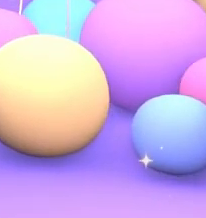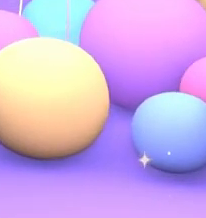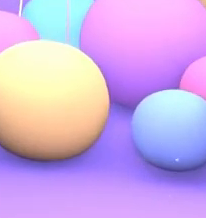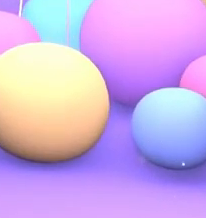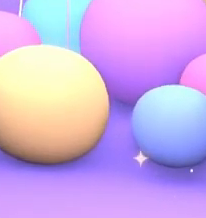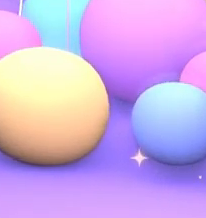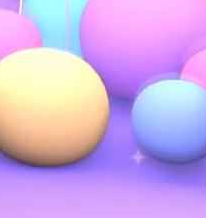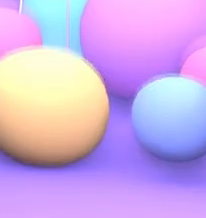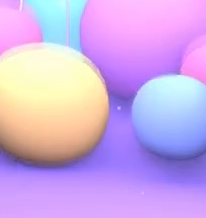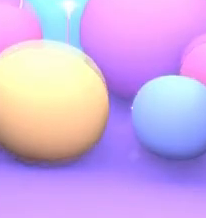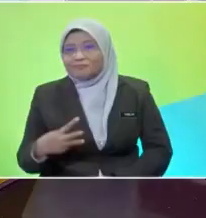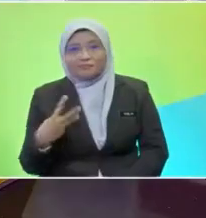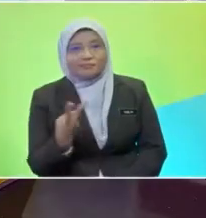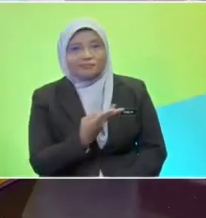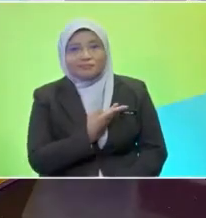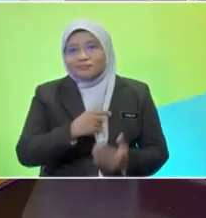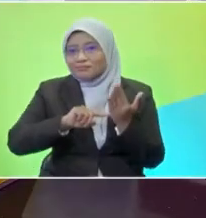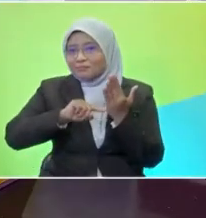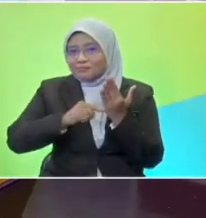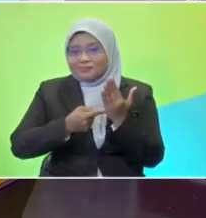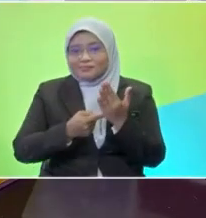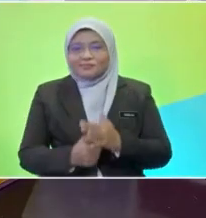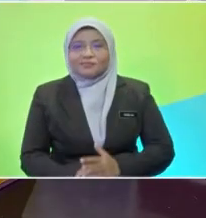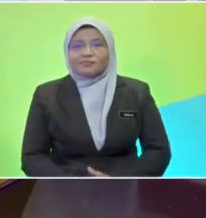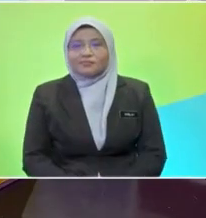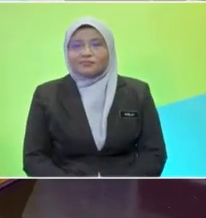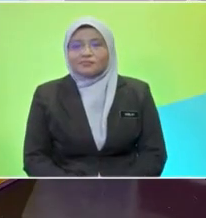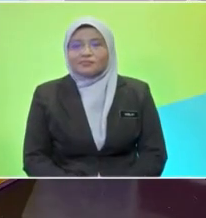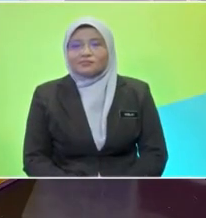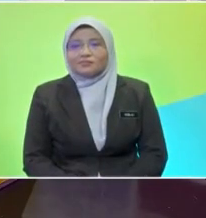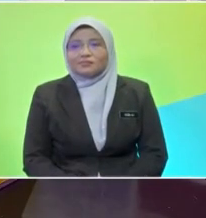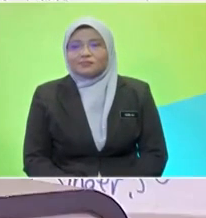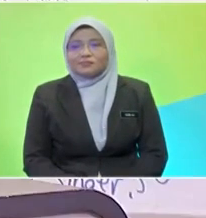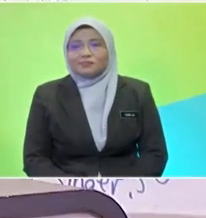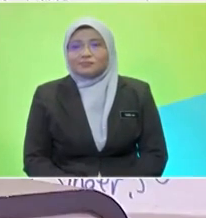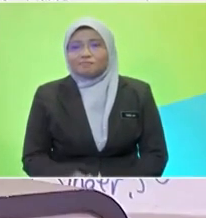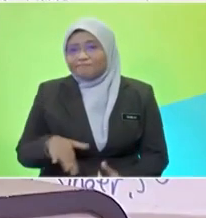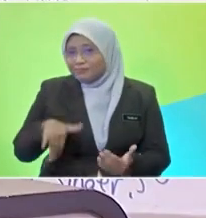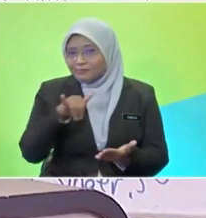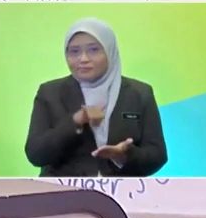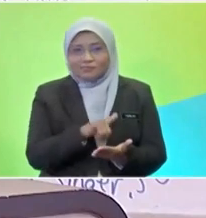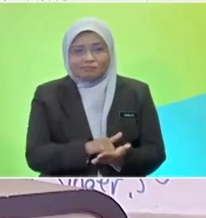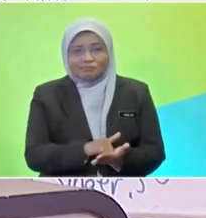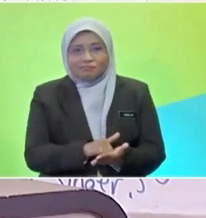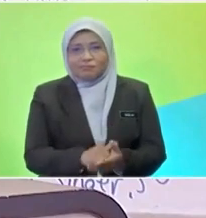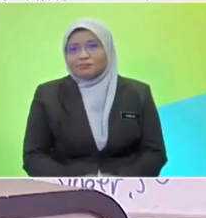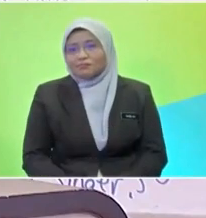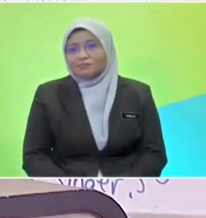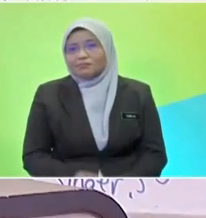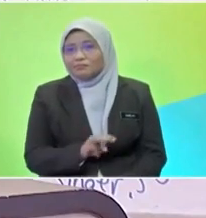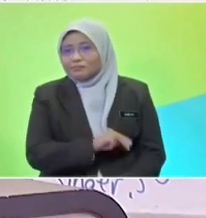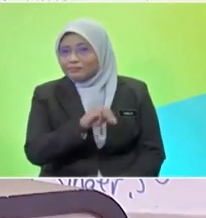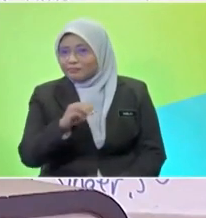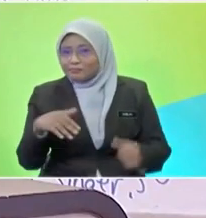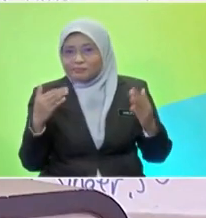start? Yes, let's go. Okay, let us do the first one. Okay, but before that, our pupils at home and also in the Google Meet,